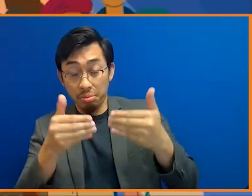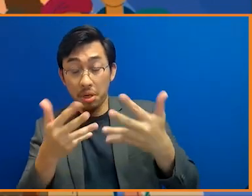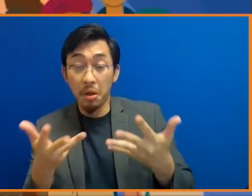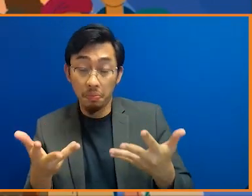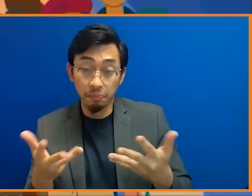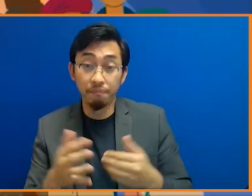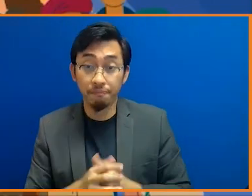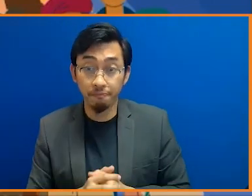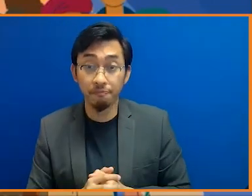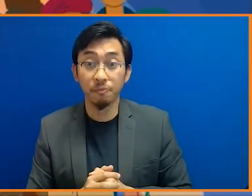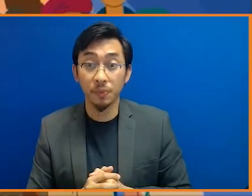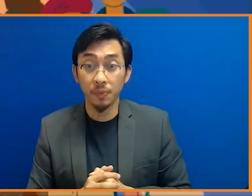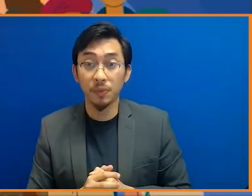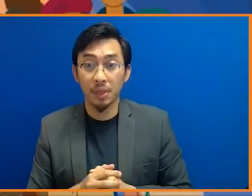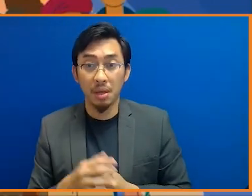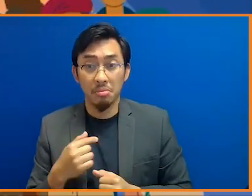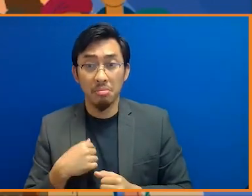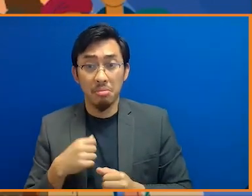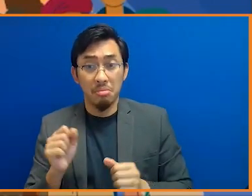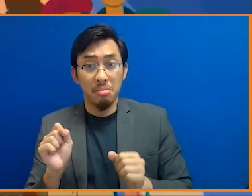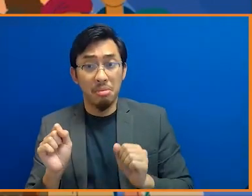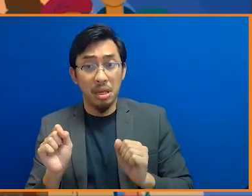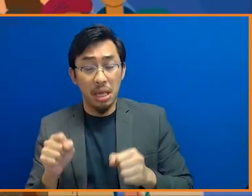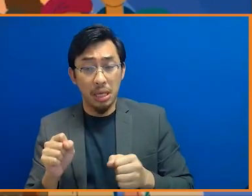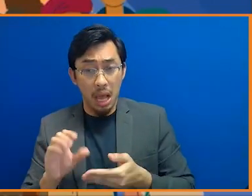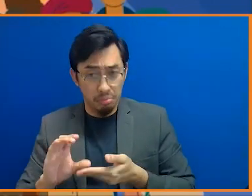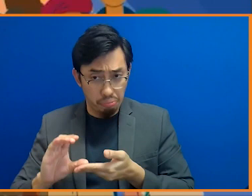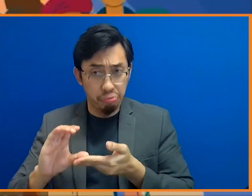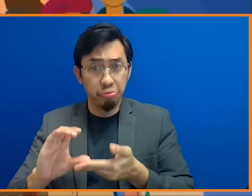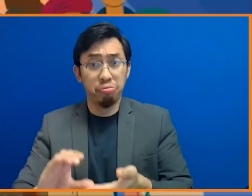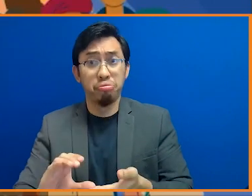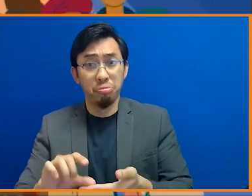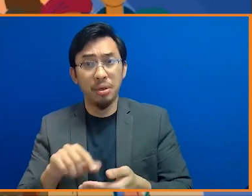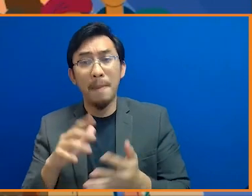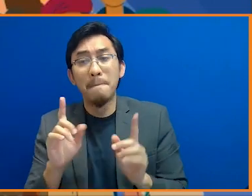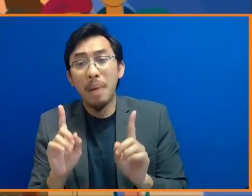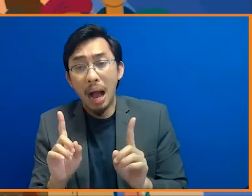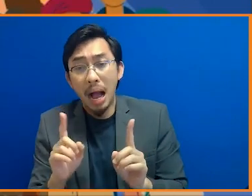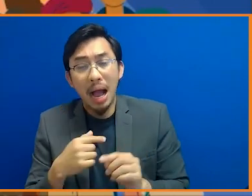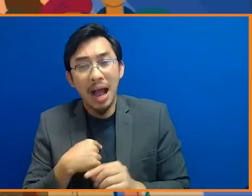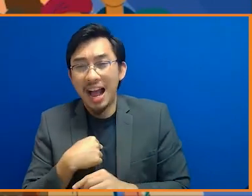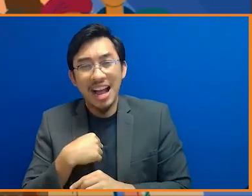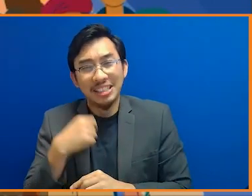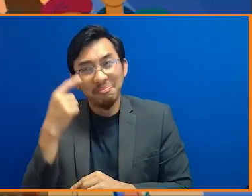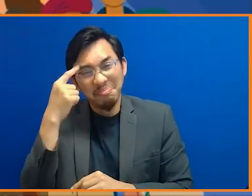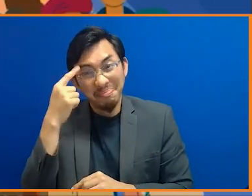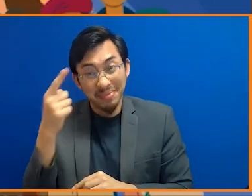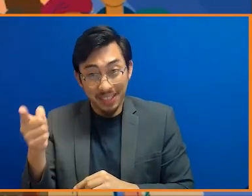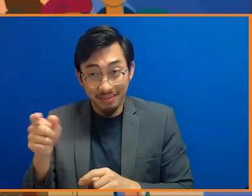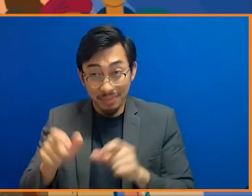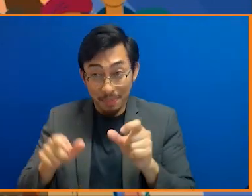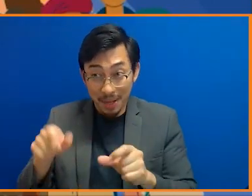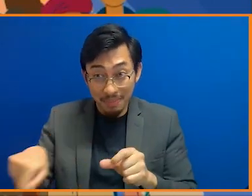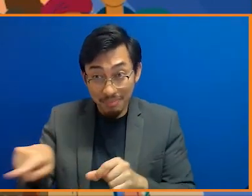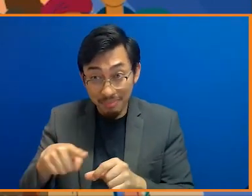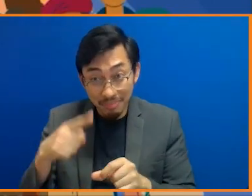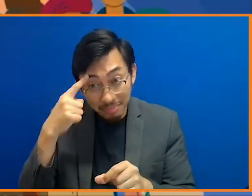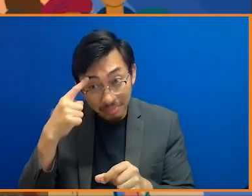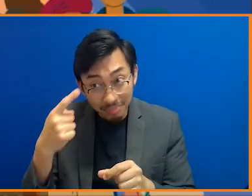structure. But although we can afford to have that one, I don't think people will